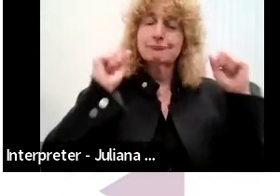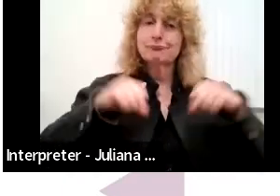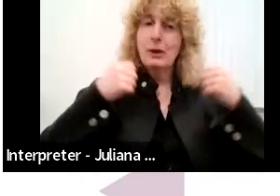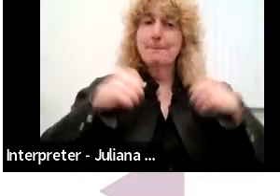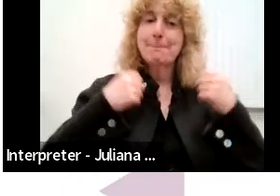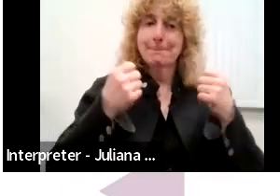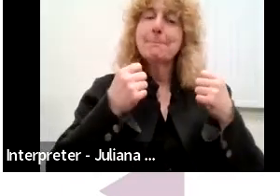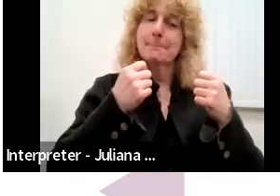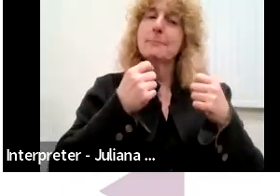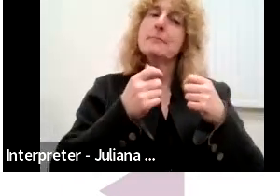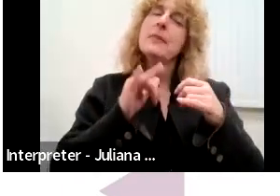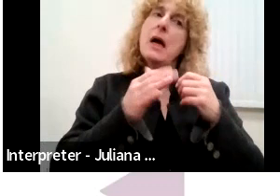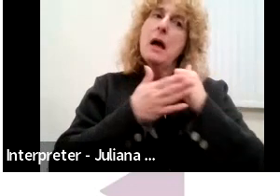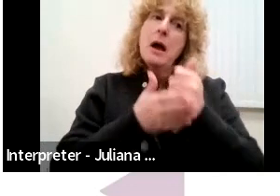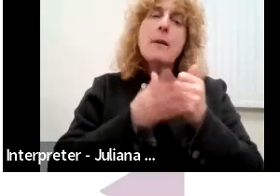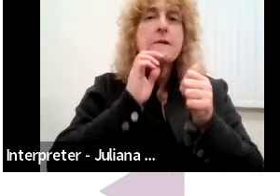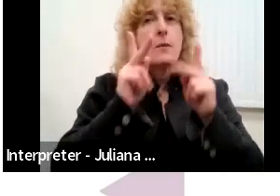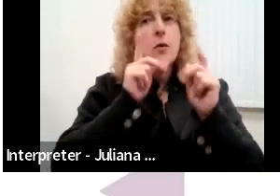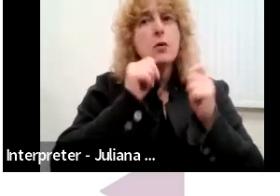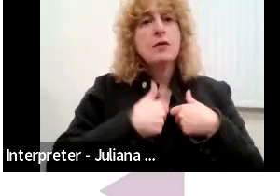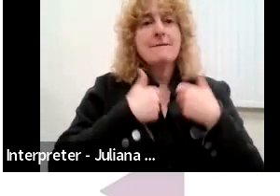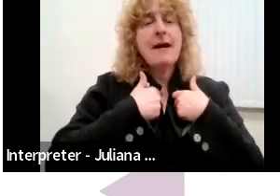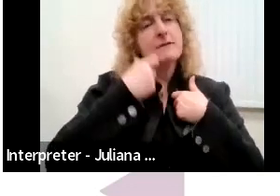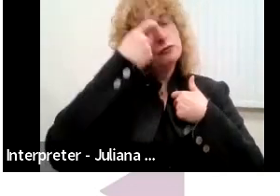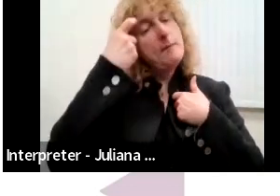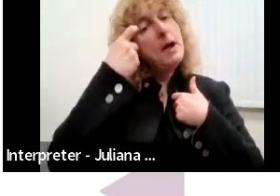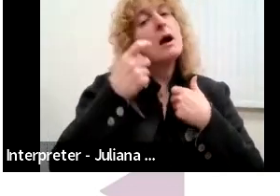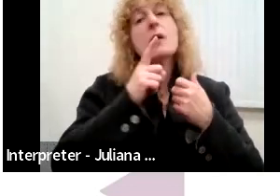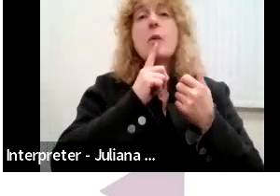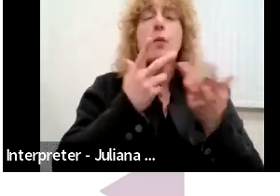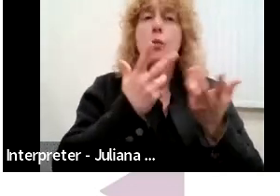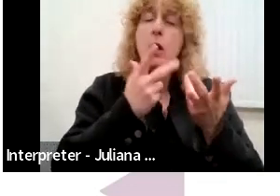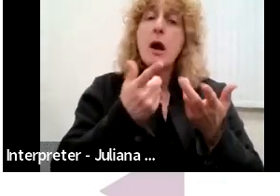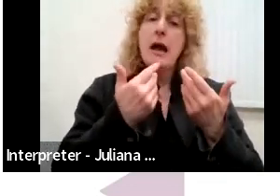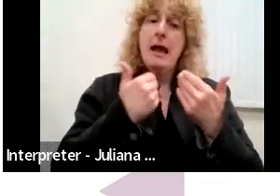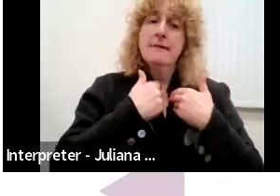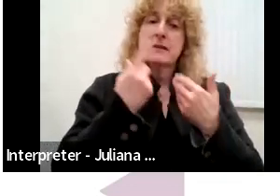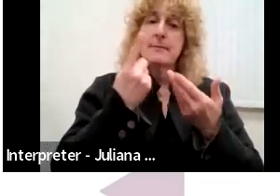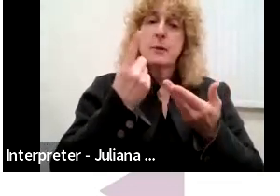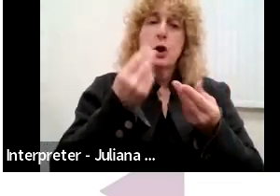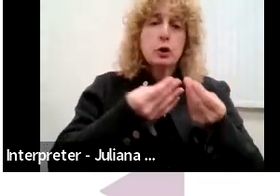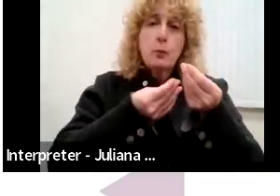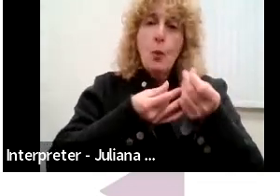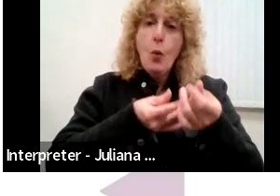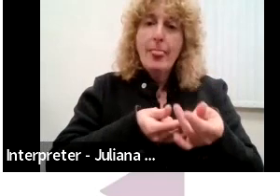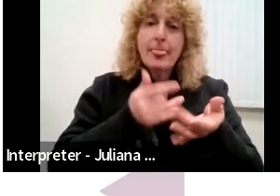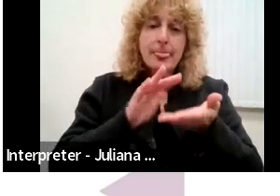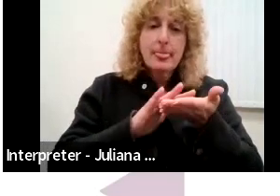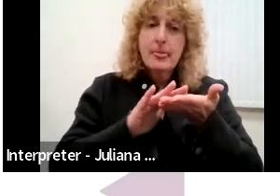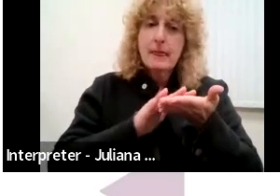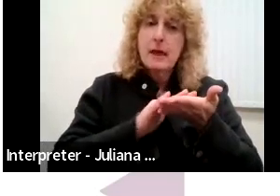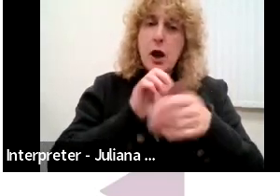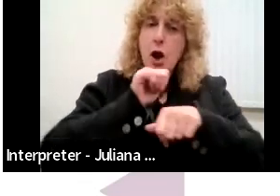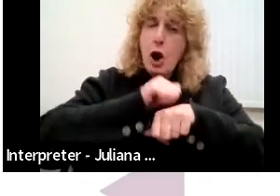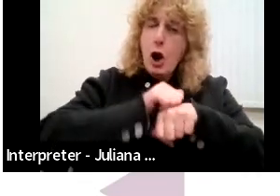to help for survivors of trauma. What it actually is just having a smooth, hard, kind